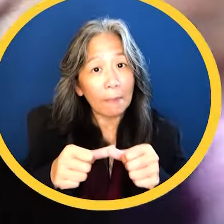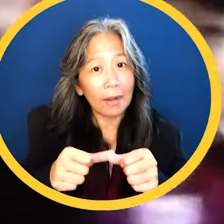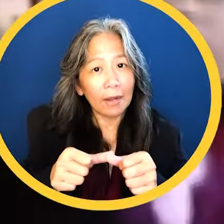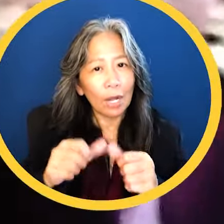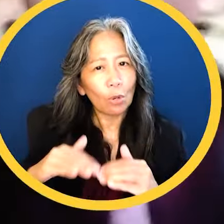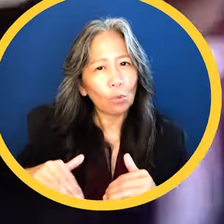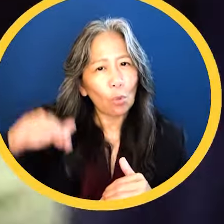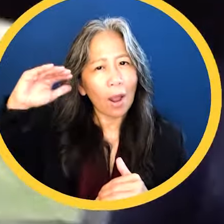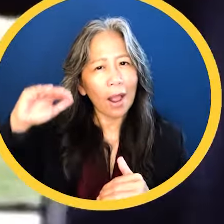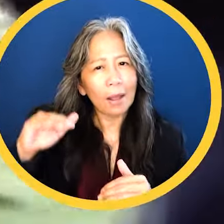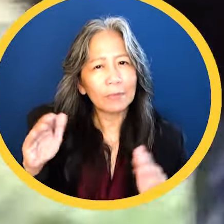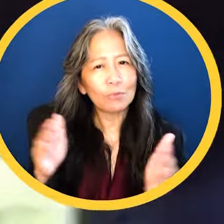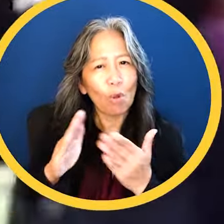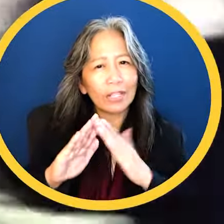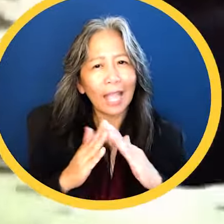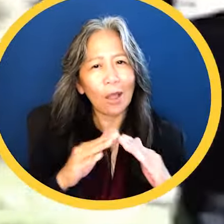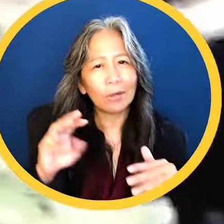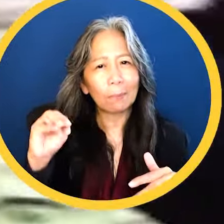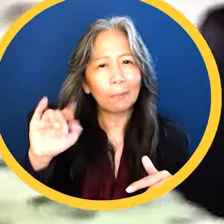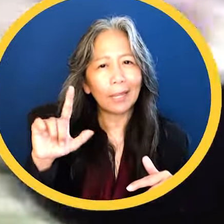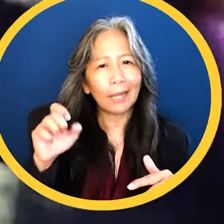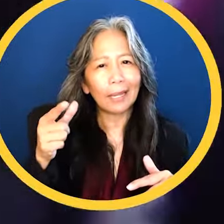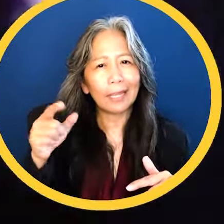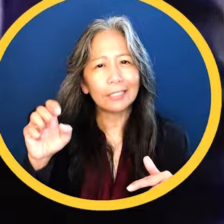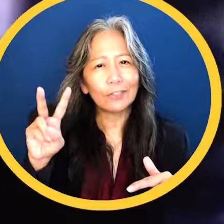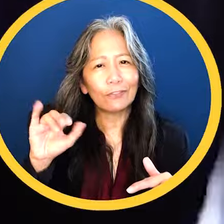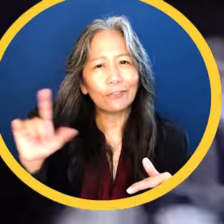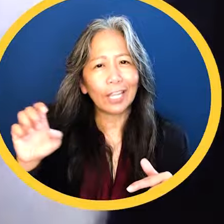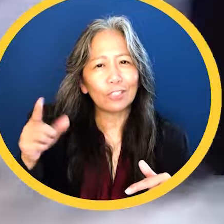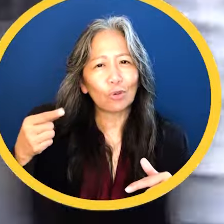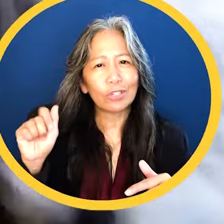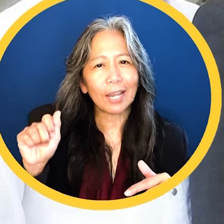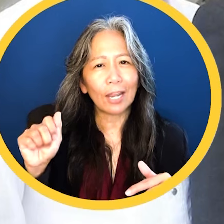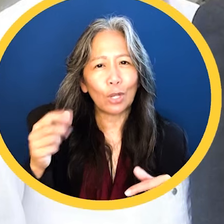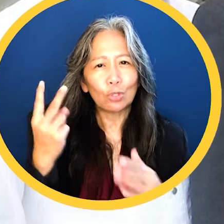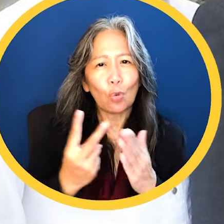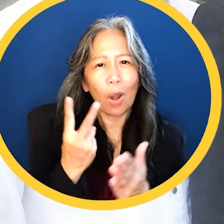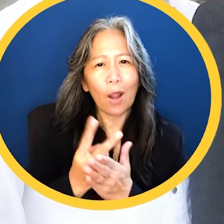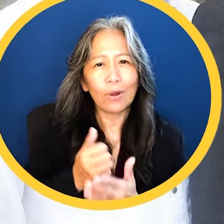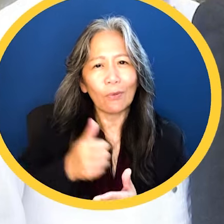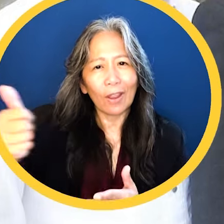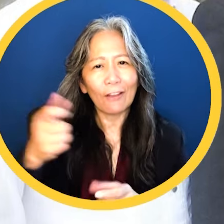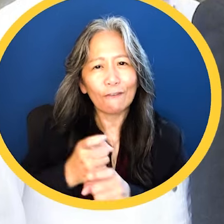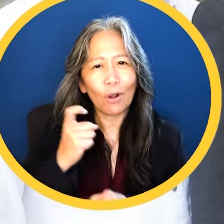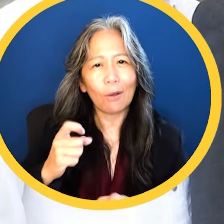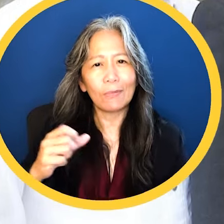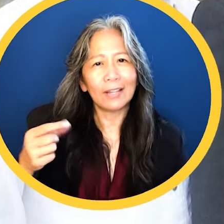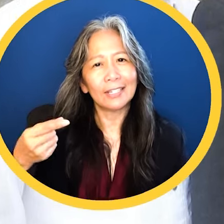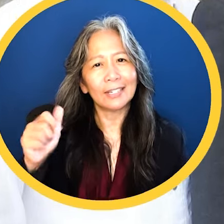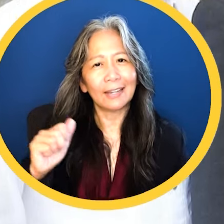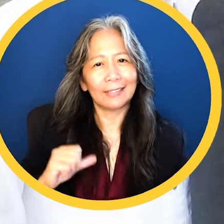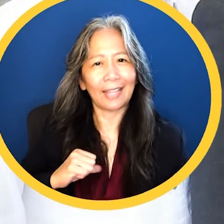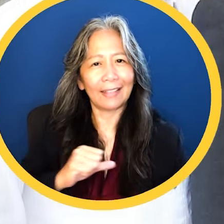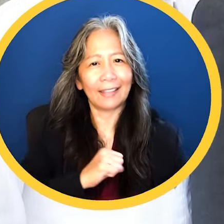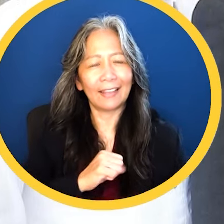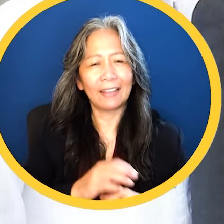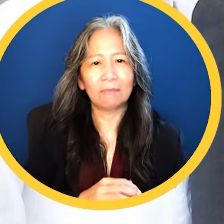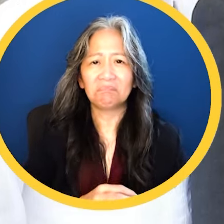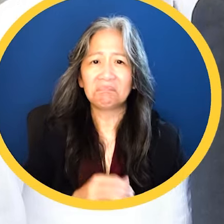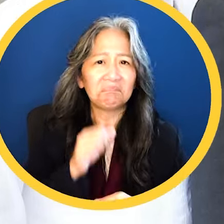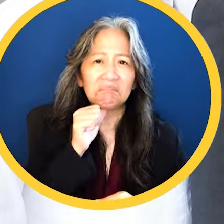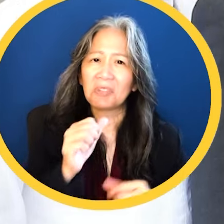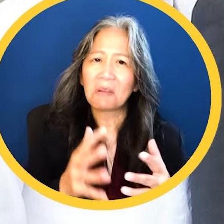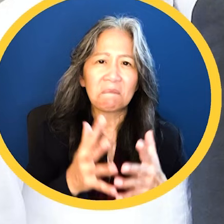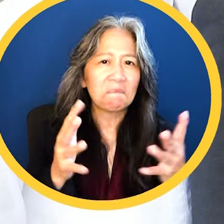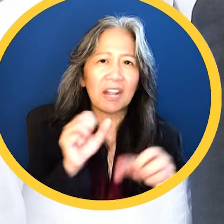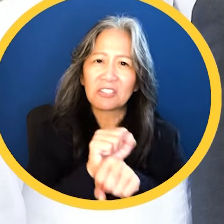Georgia, about 2 hours from the local congregation of South Atlanta. There weren't much job opportunities in their small town, so